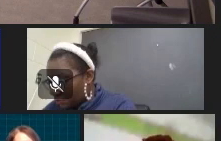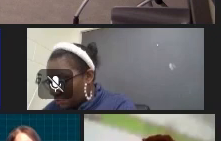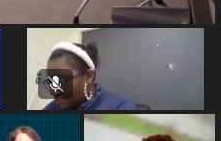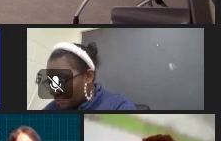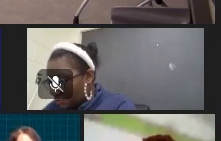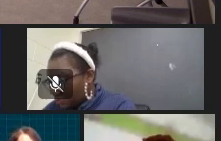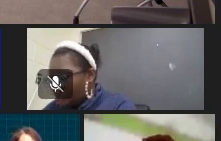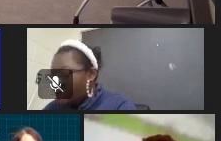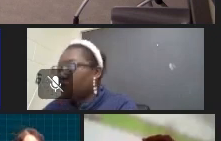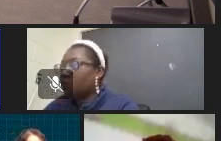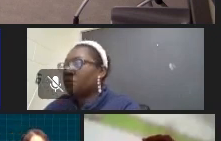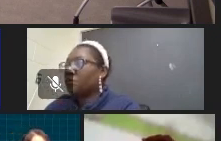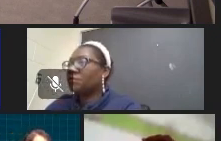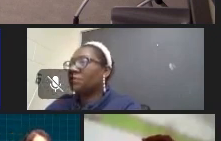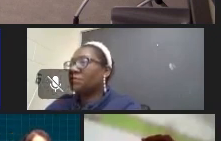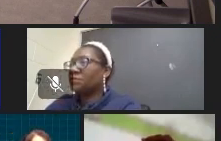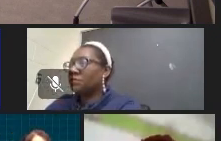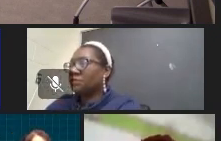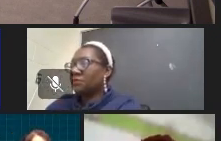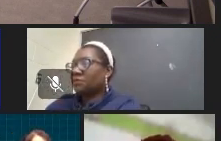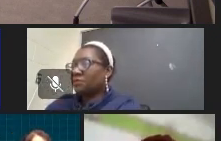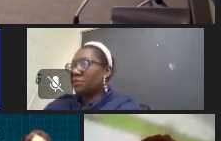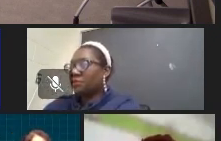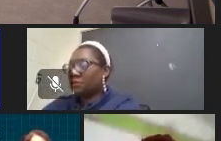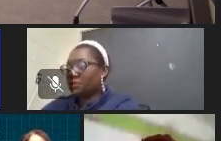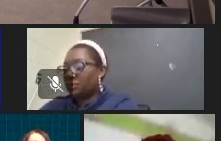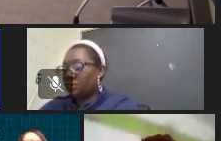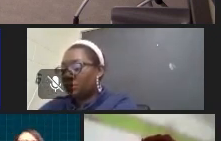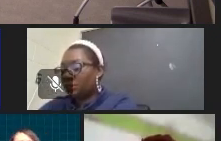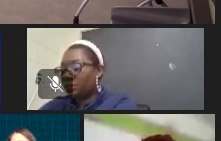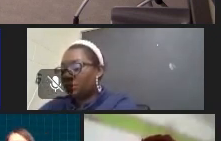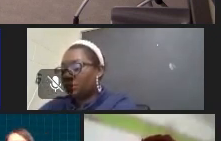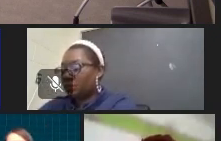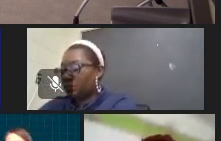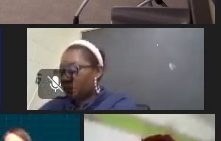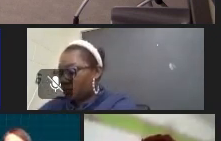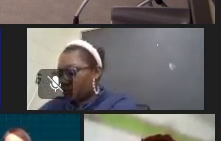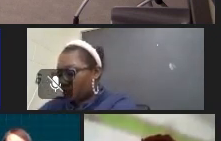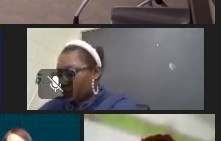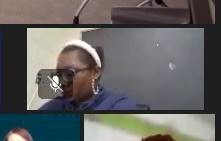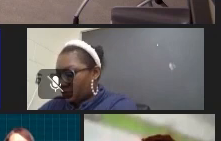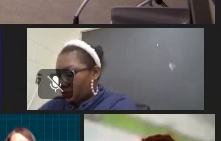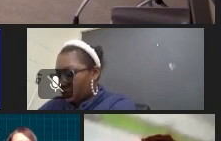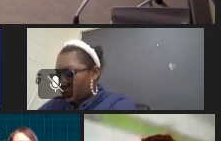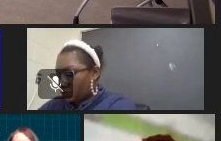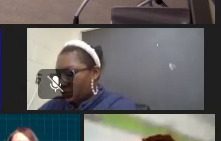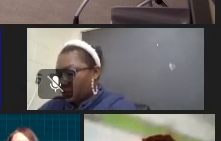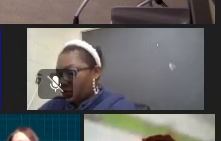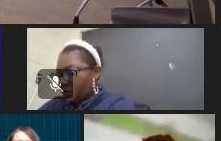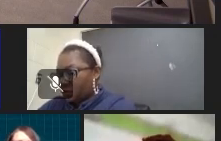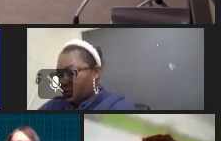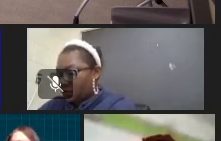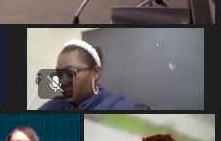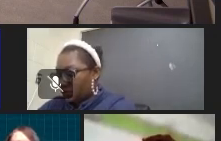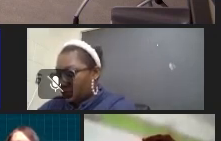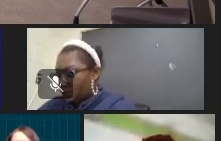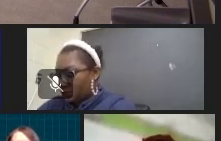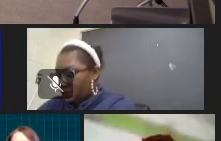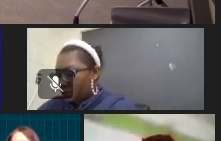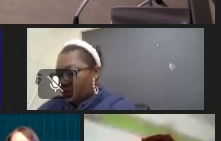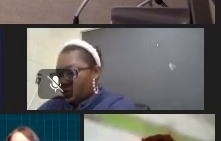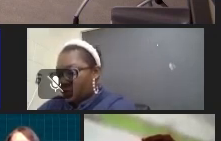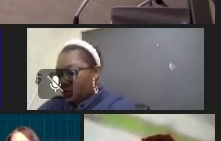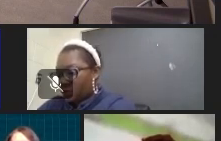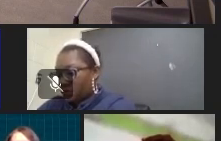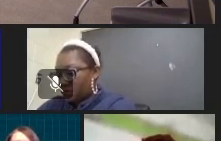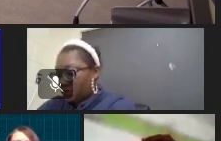feedback form, and Stacy does look at these, and we do talk about the suggestions that for things that you would like to talk about